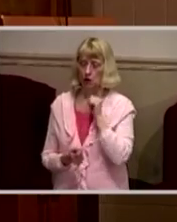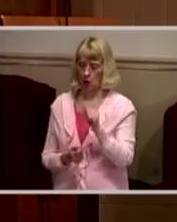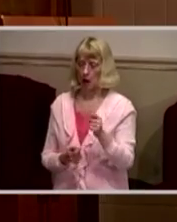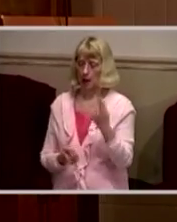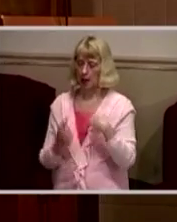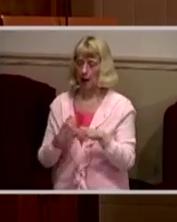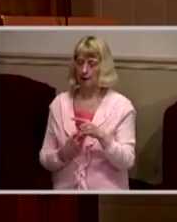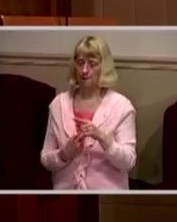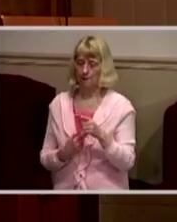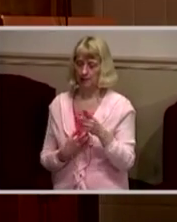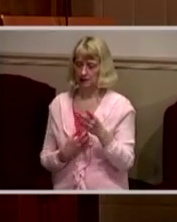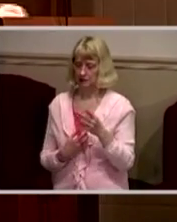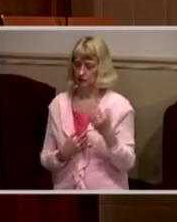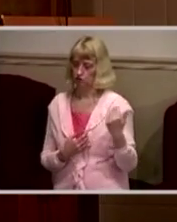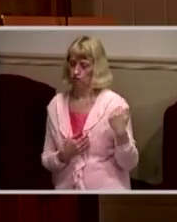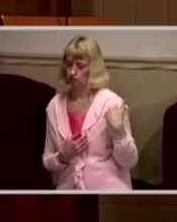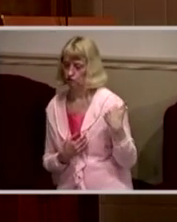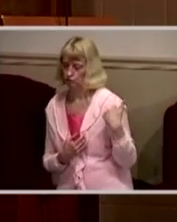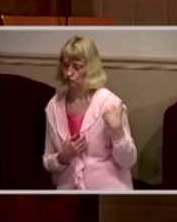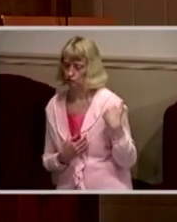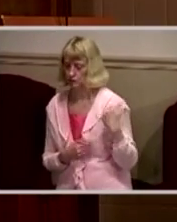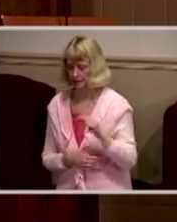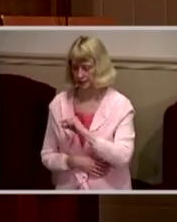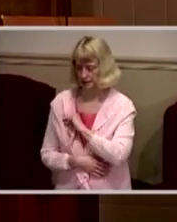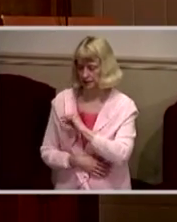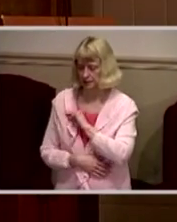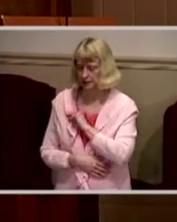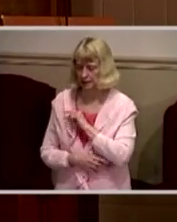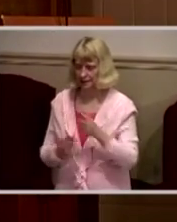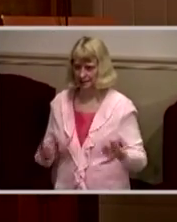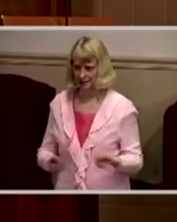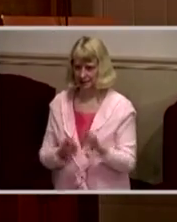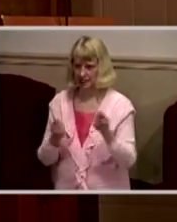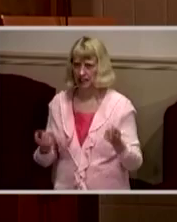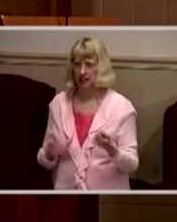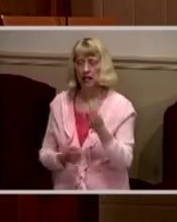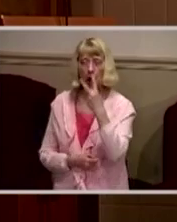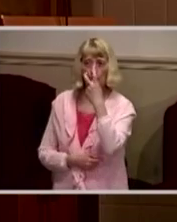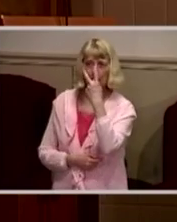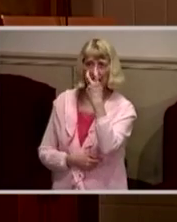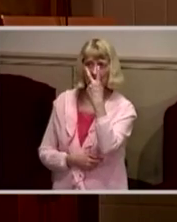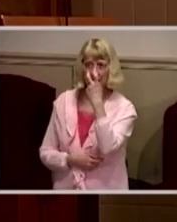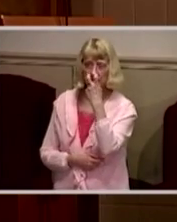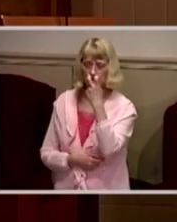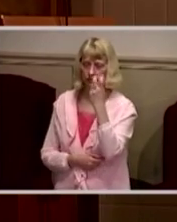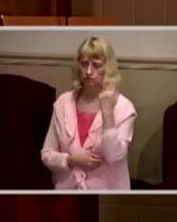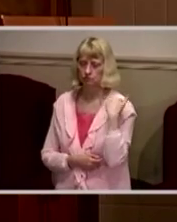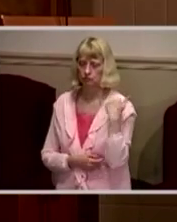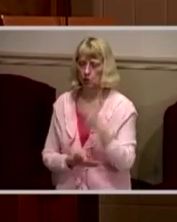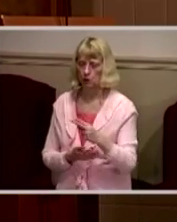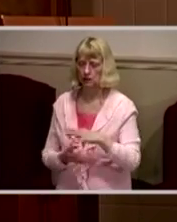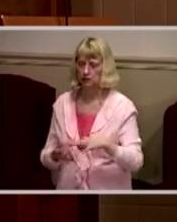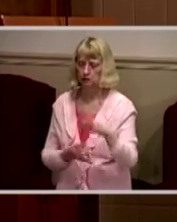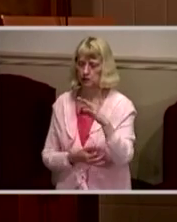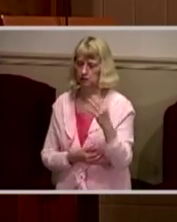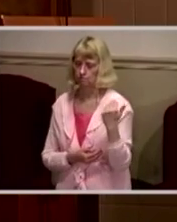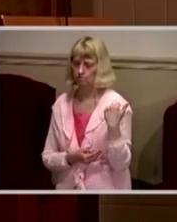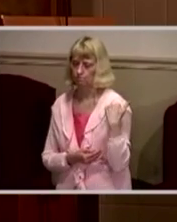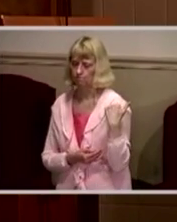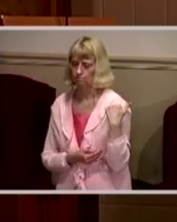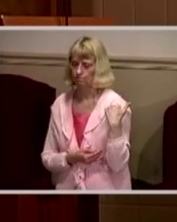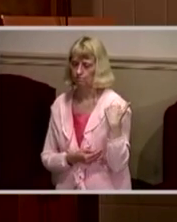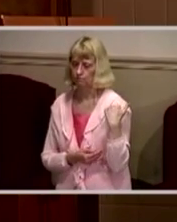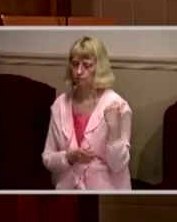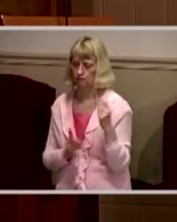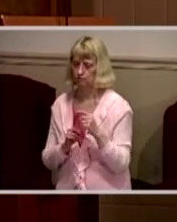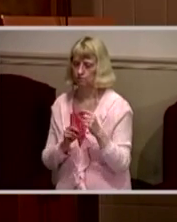you in some way, shape, or form and convince you of your sin of unbelief and say to you, as the Spirit of God speaks through that still